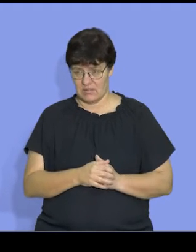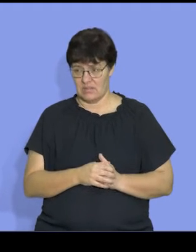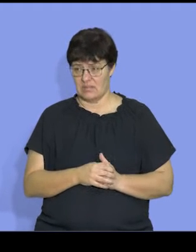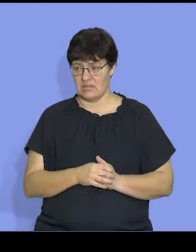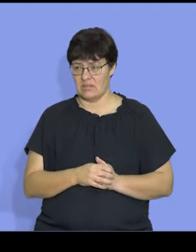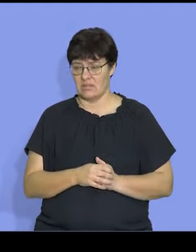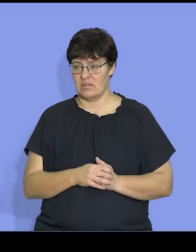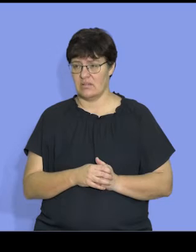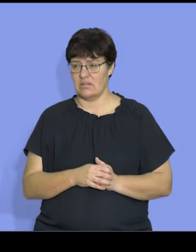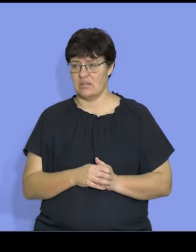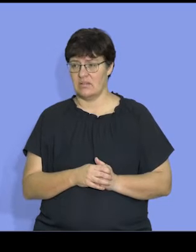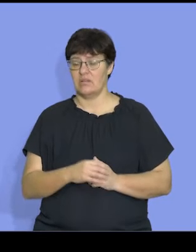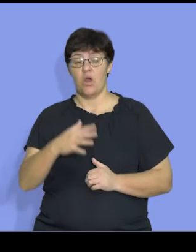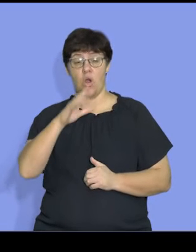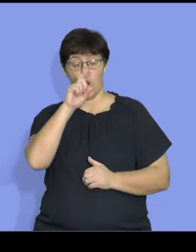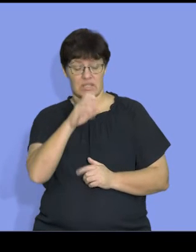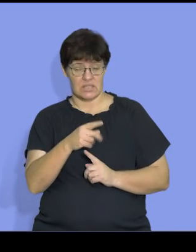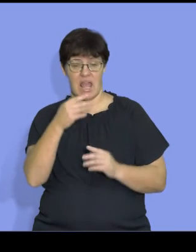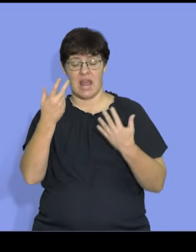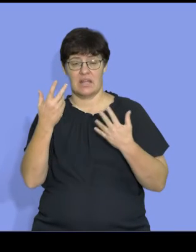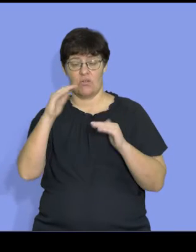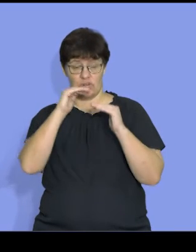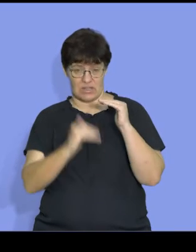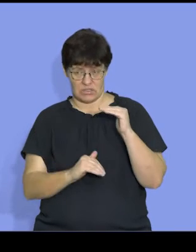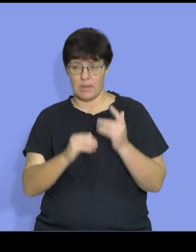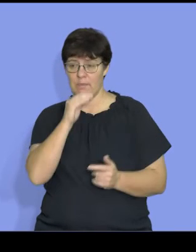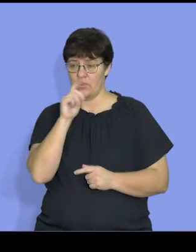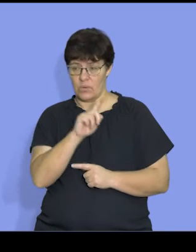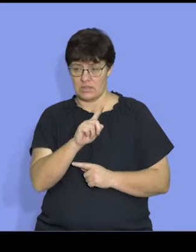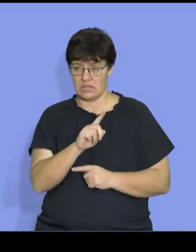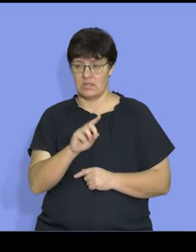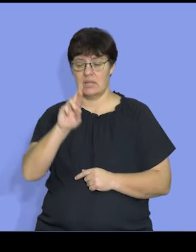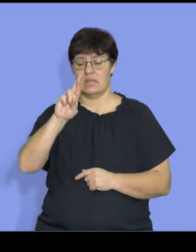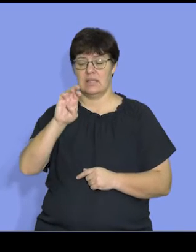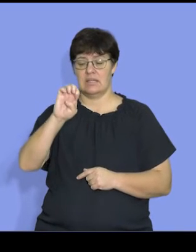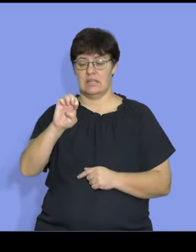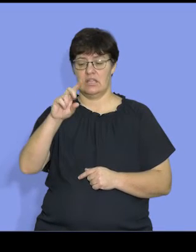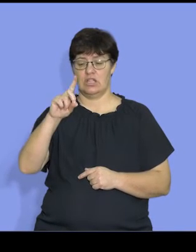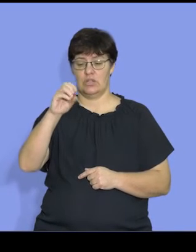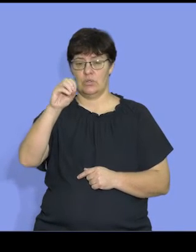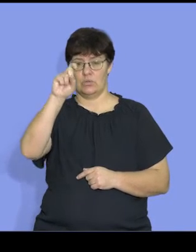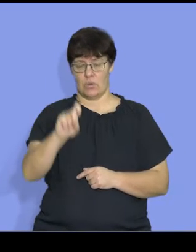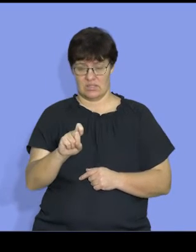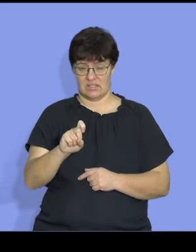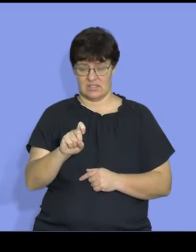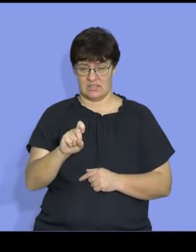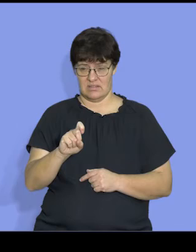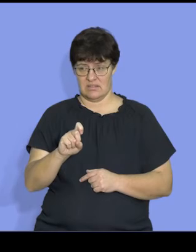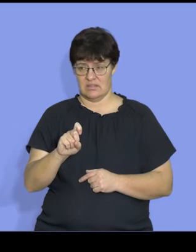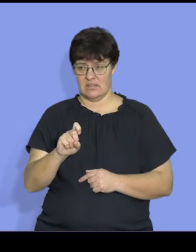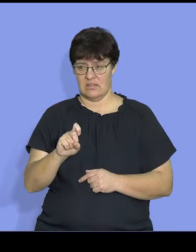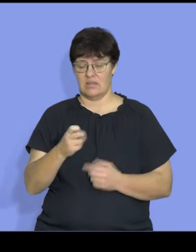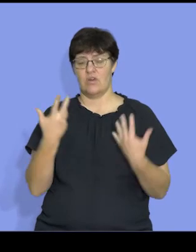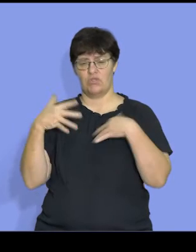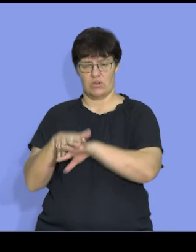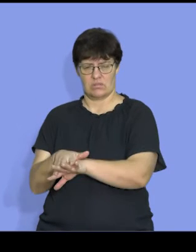once we have got oxidation and reduction, this gives us a redox reaction, okay? Why are we saying this is a